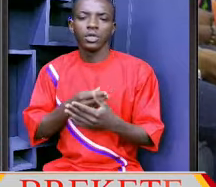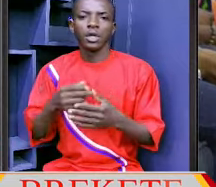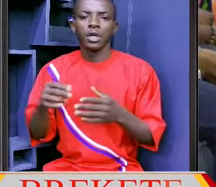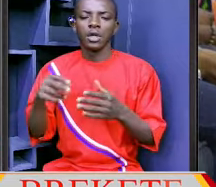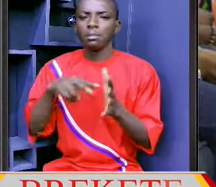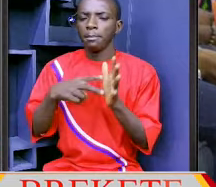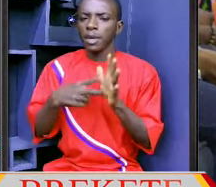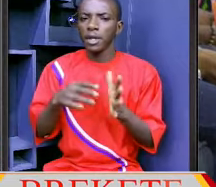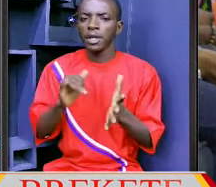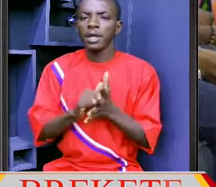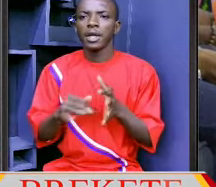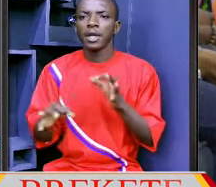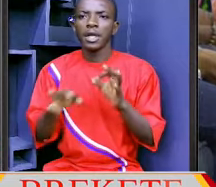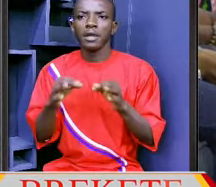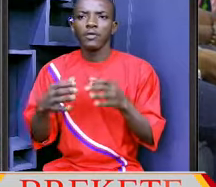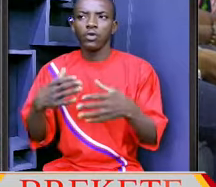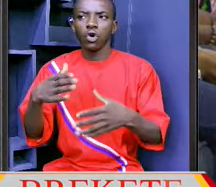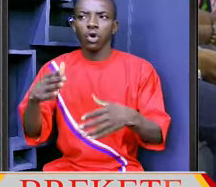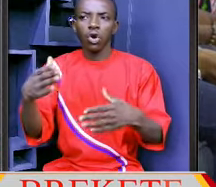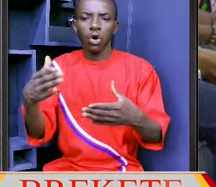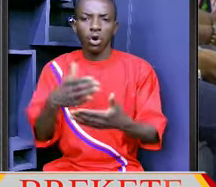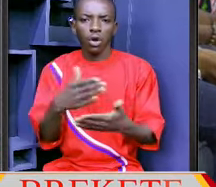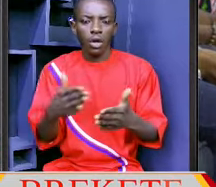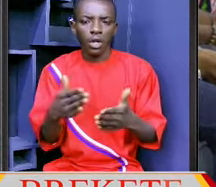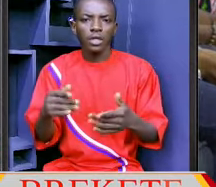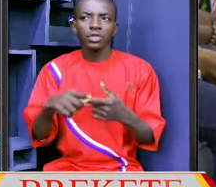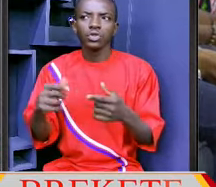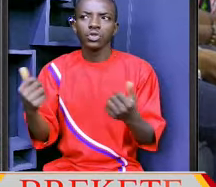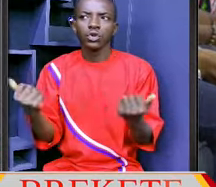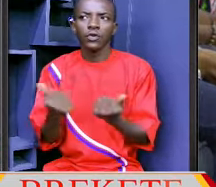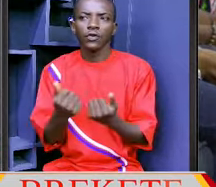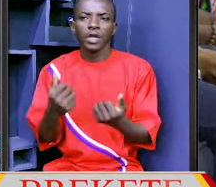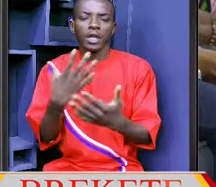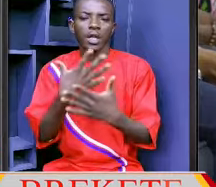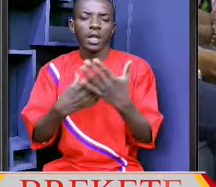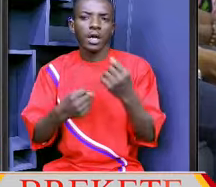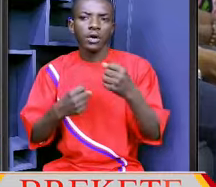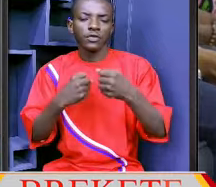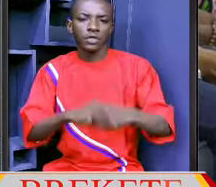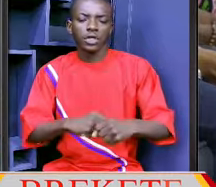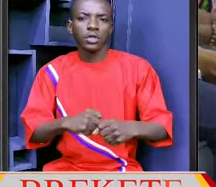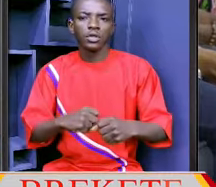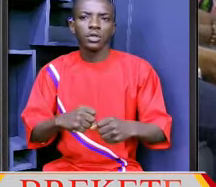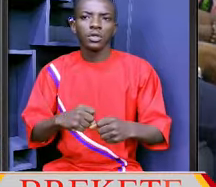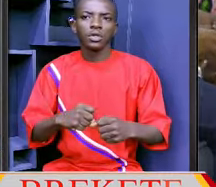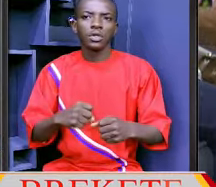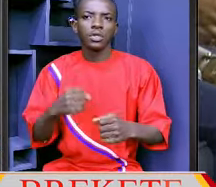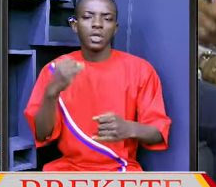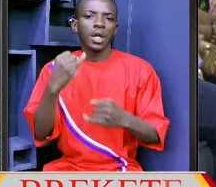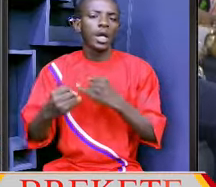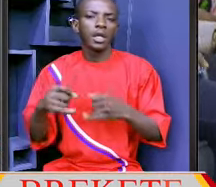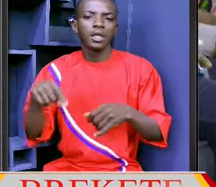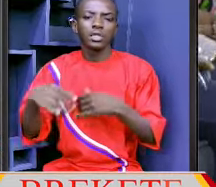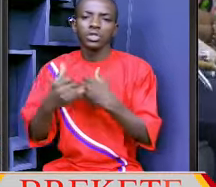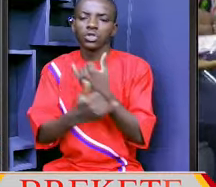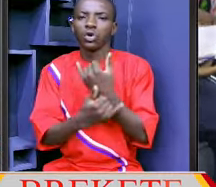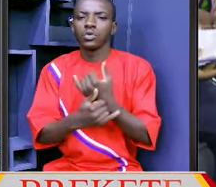It means if we collectively agree to fight insecurity, insecurity will end in this